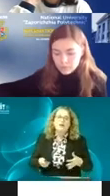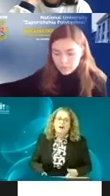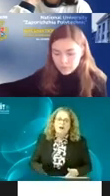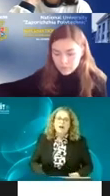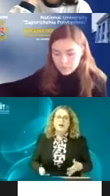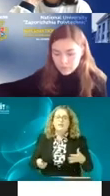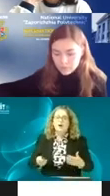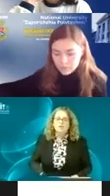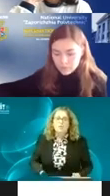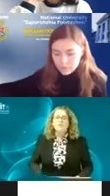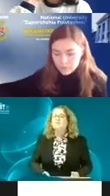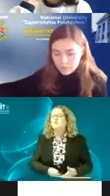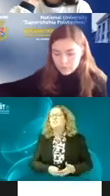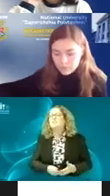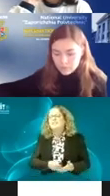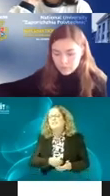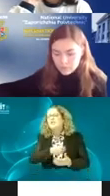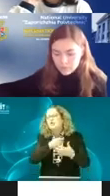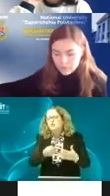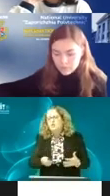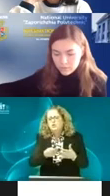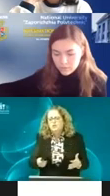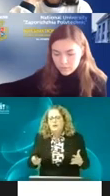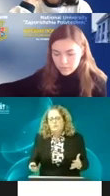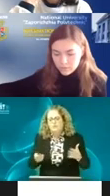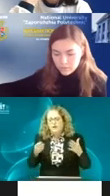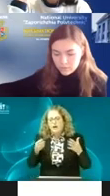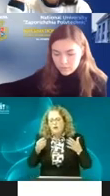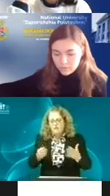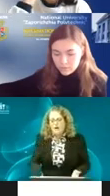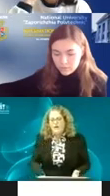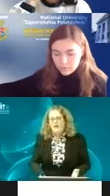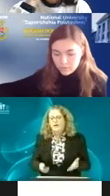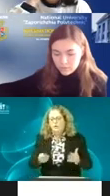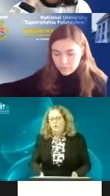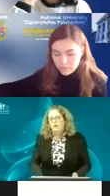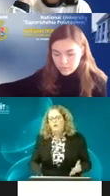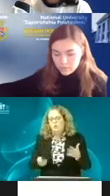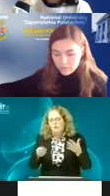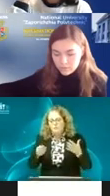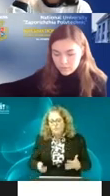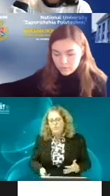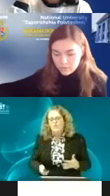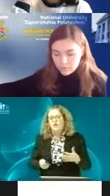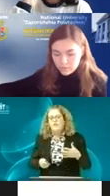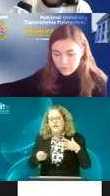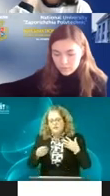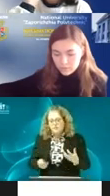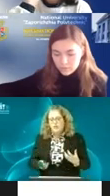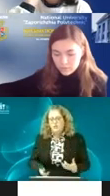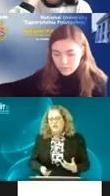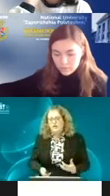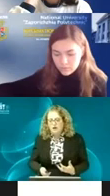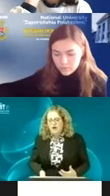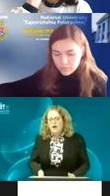the car, in the automotive industry, investing huge, huge amounts of money in order to improve the